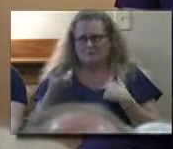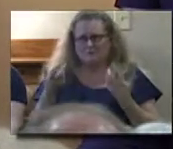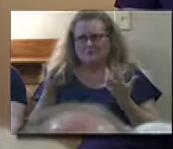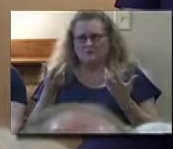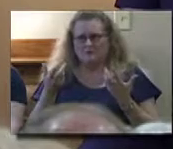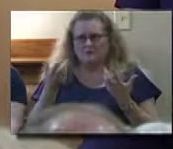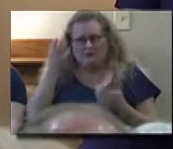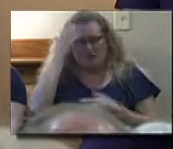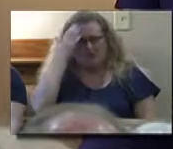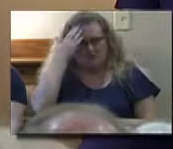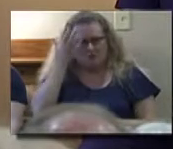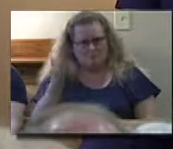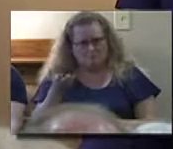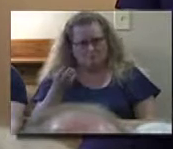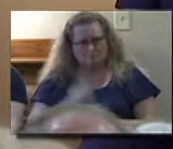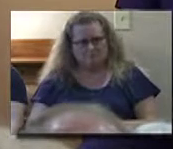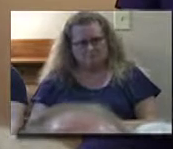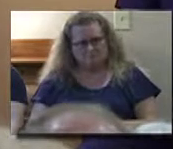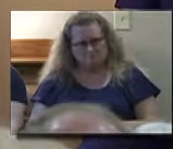"I know."